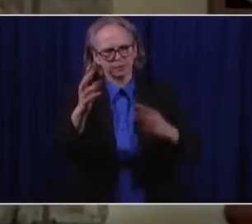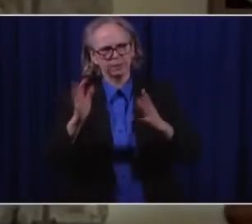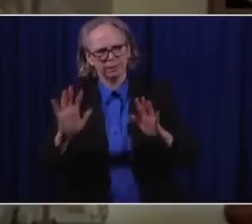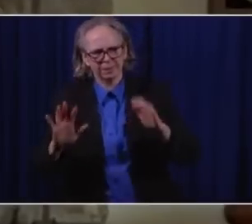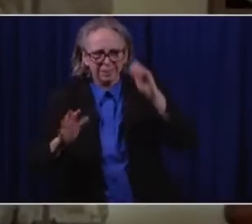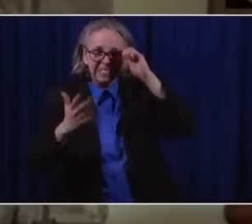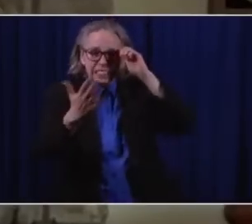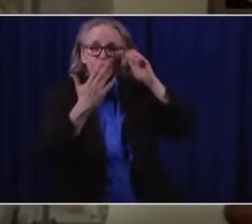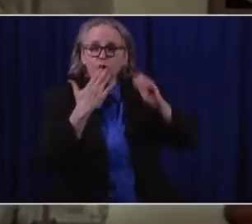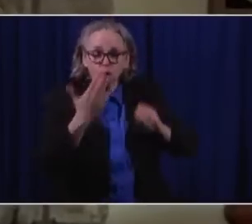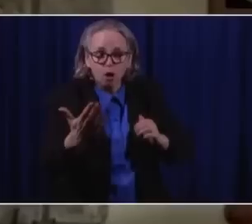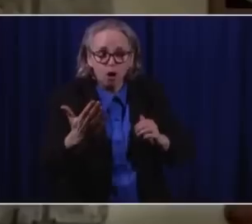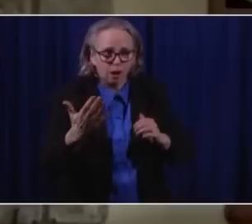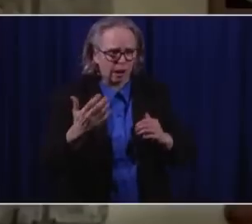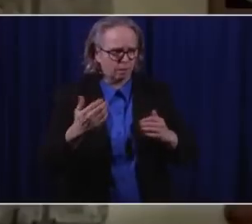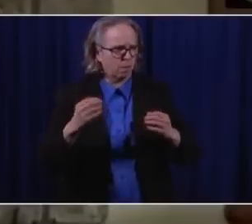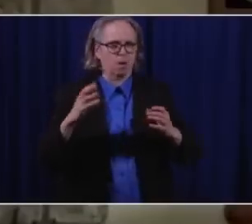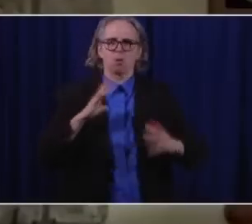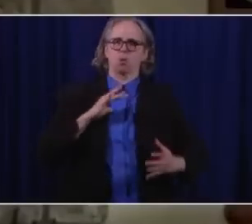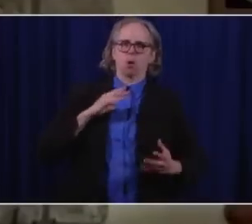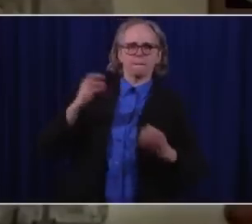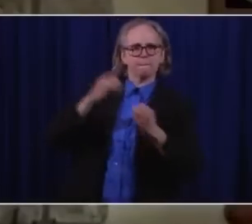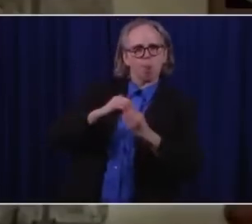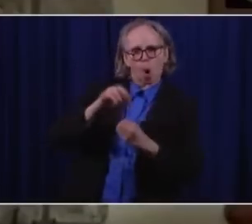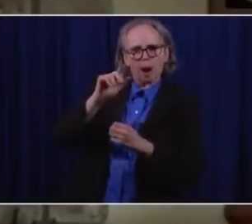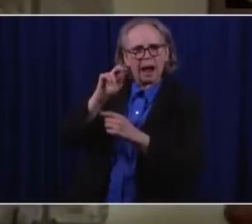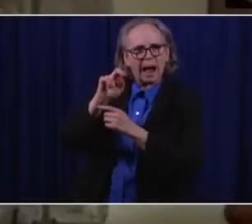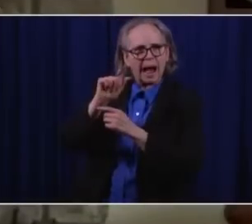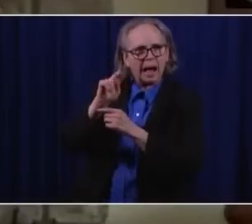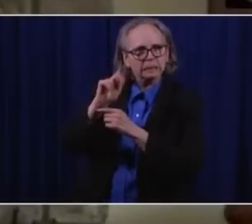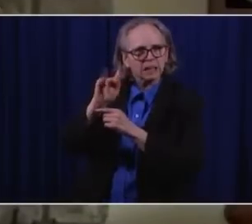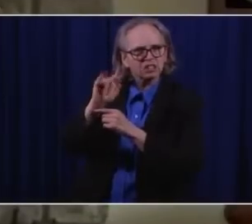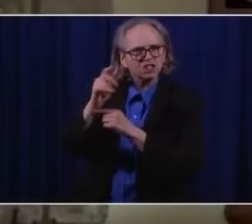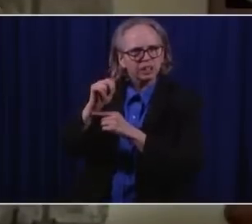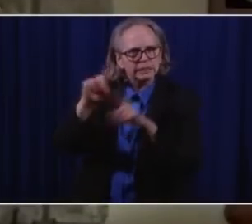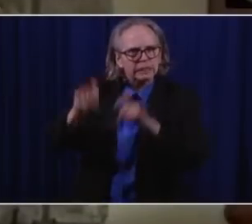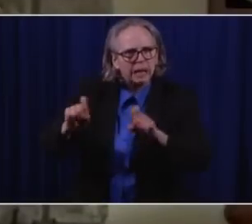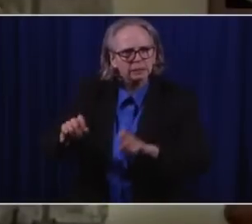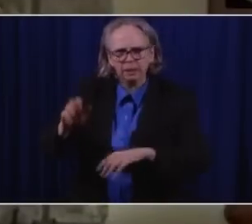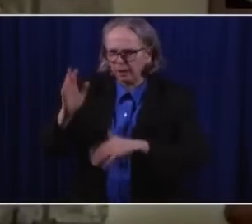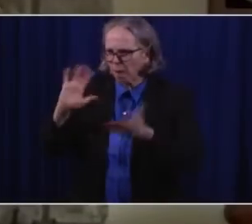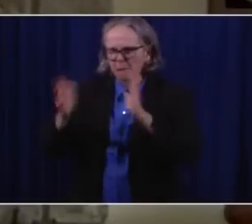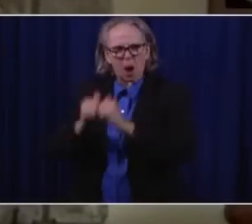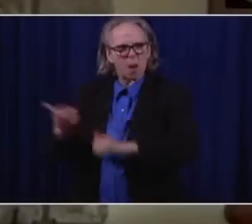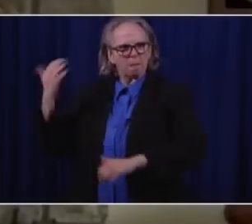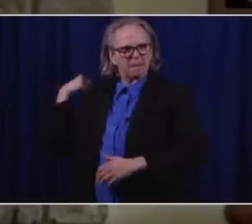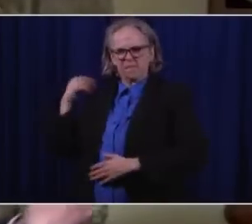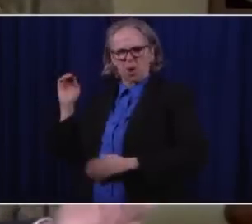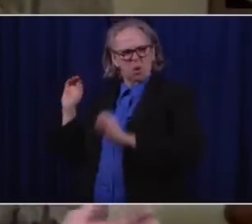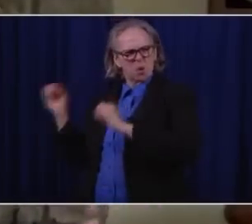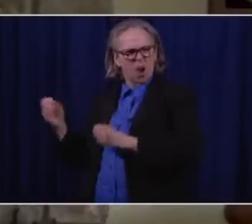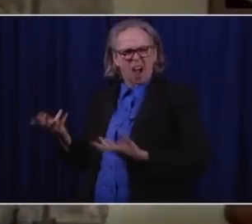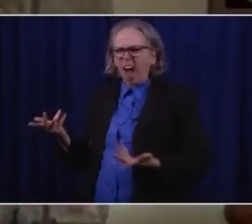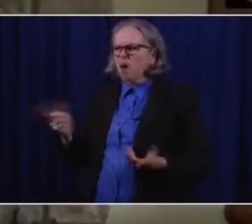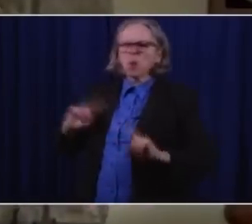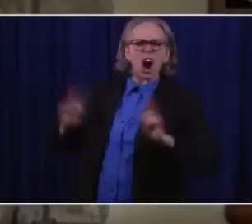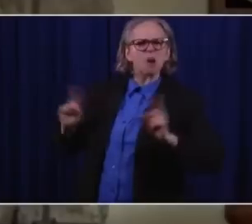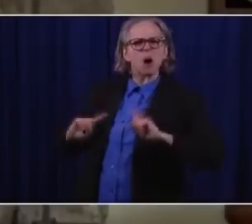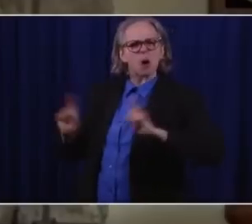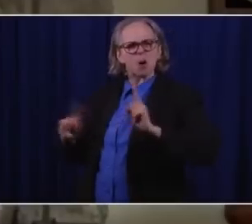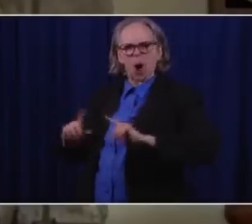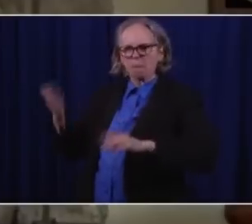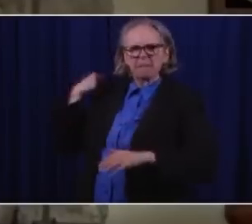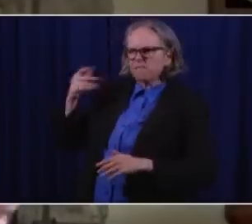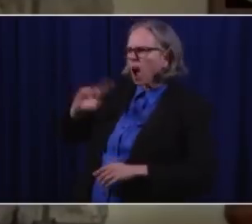a good thing. I mean, if we go back 3 months ago to these press conferences, one of the things that we were talking about is why is Ohio so low?